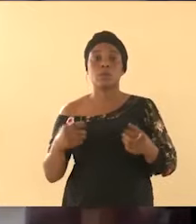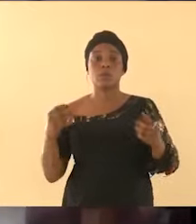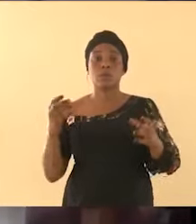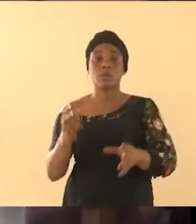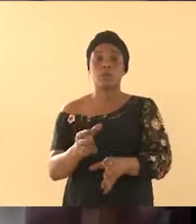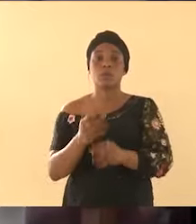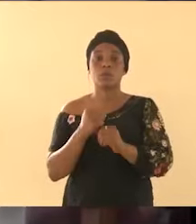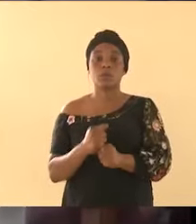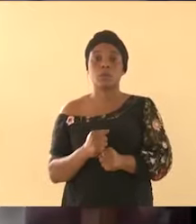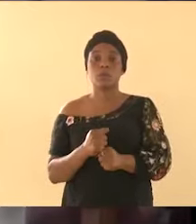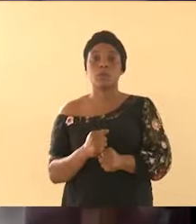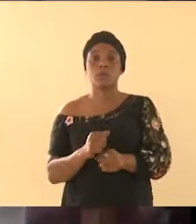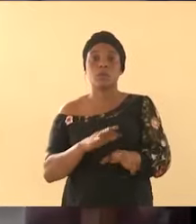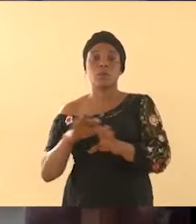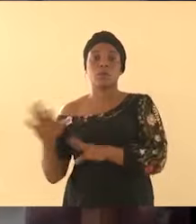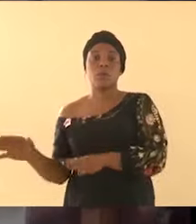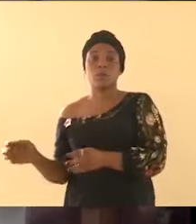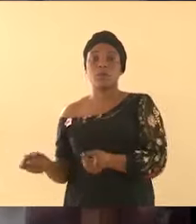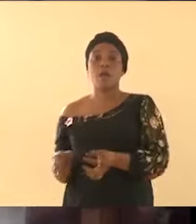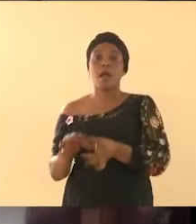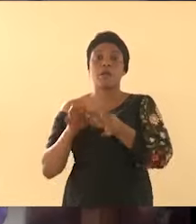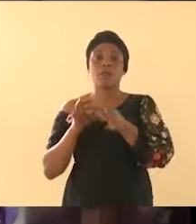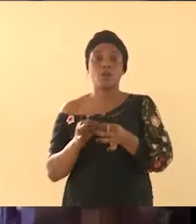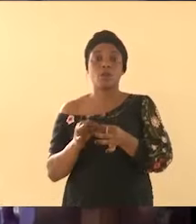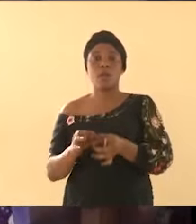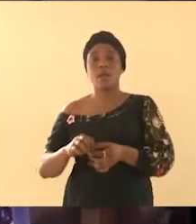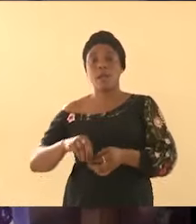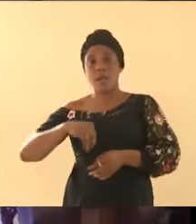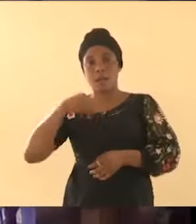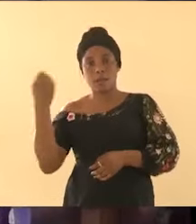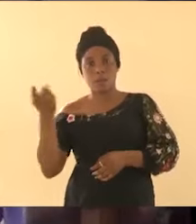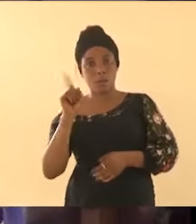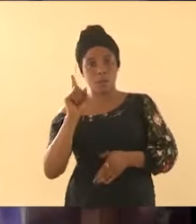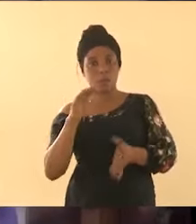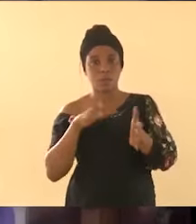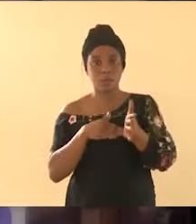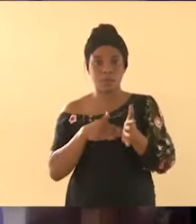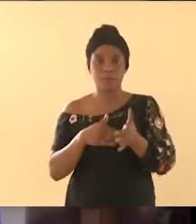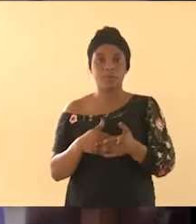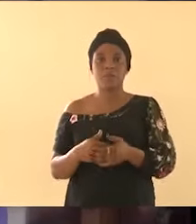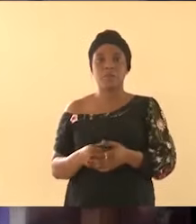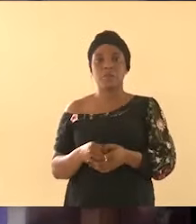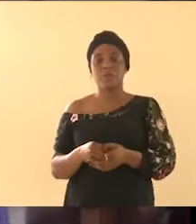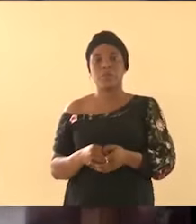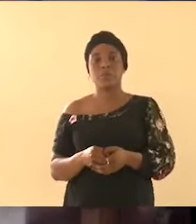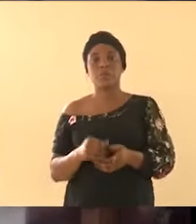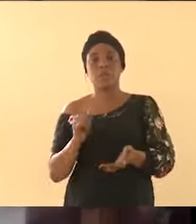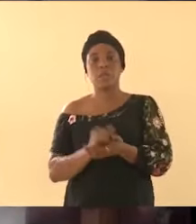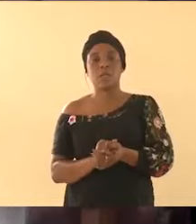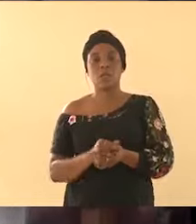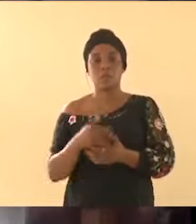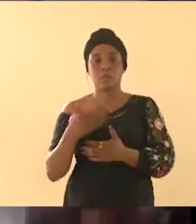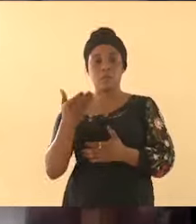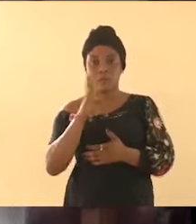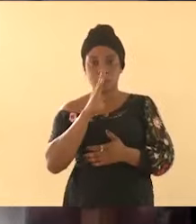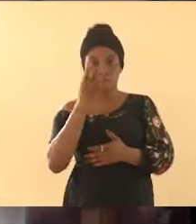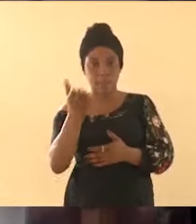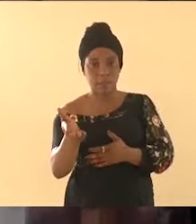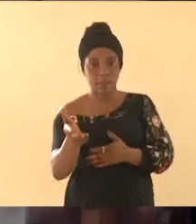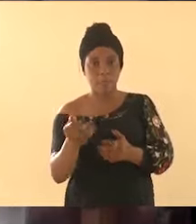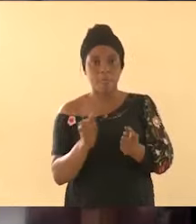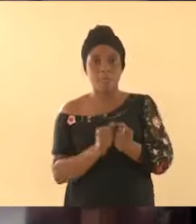is why we have not built a structure, political party a culture that